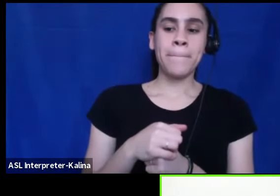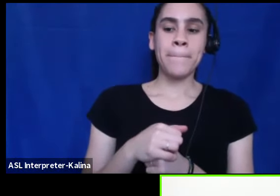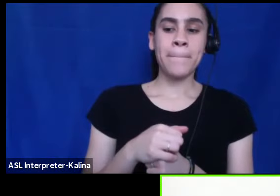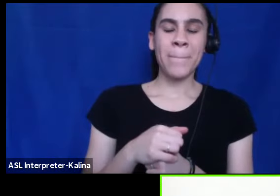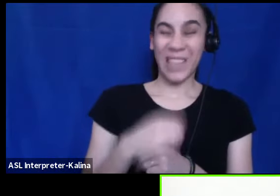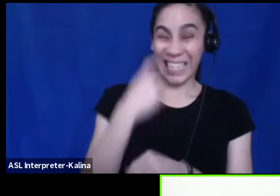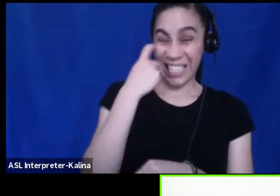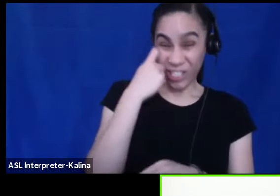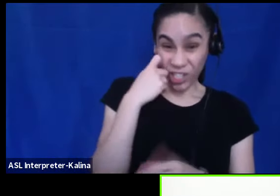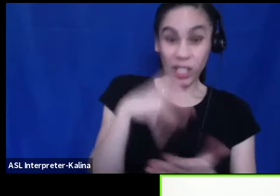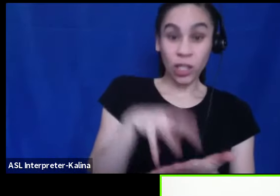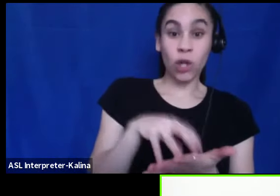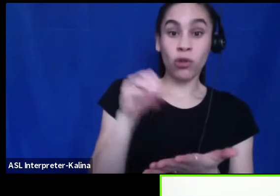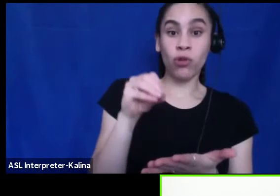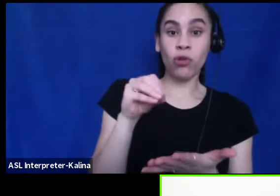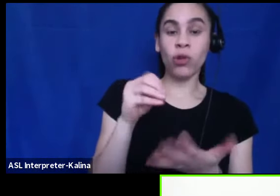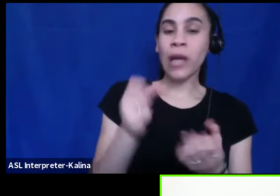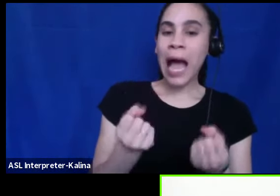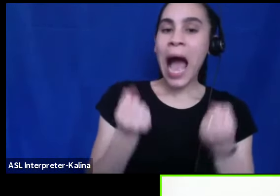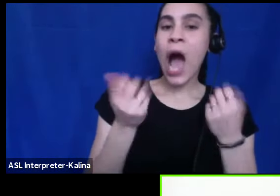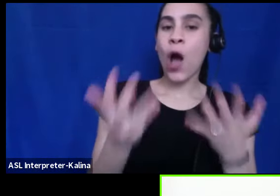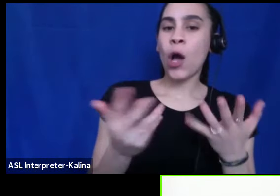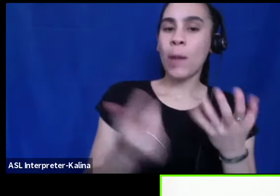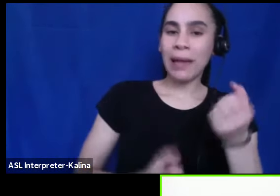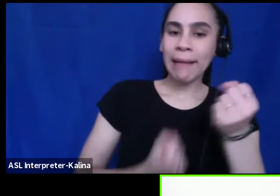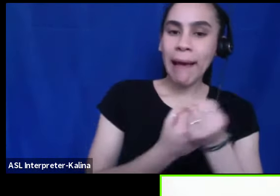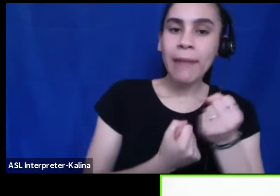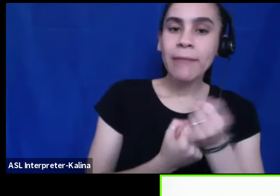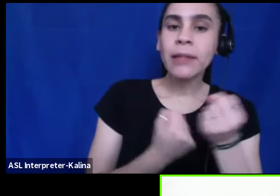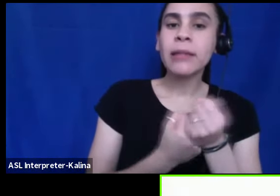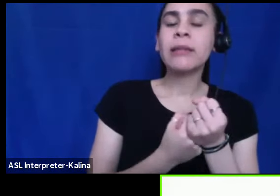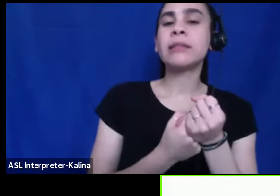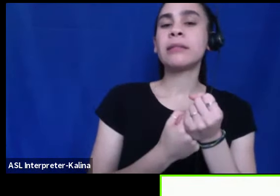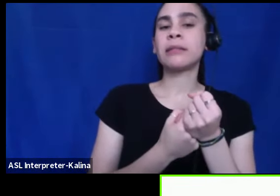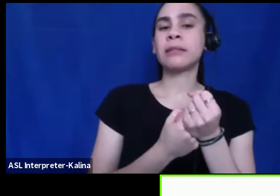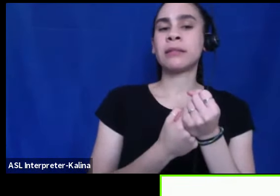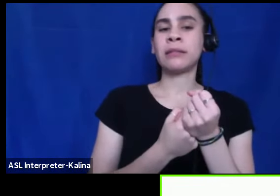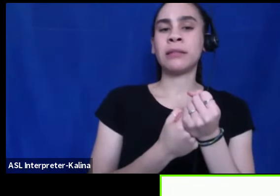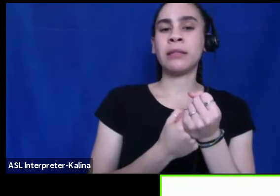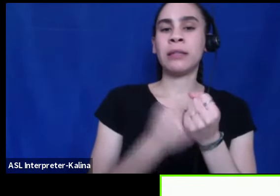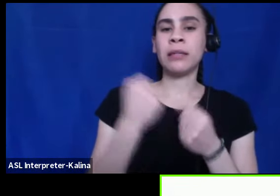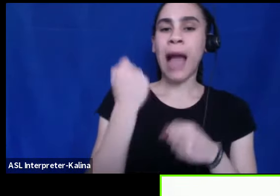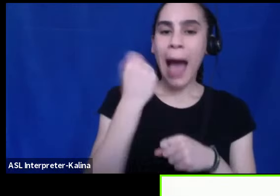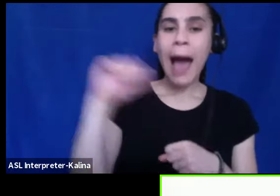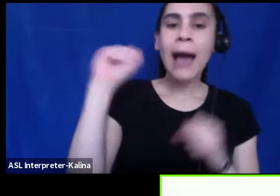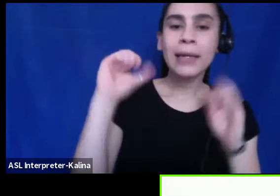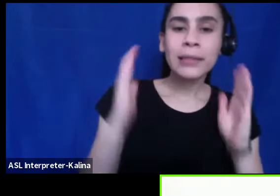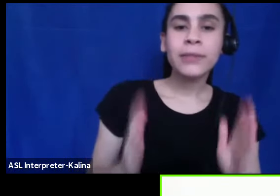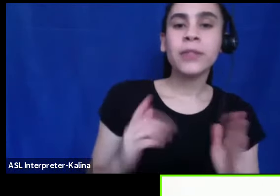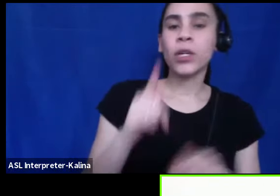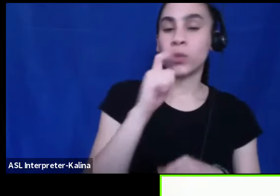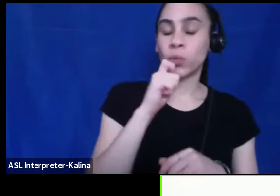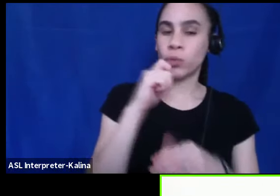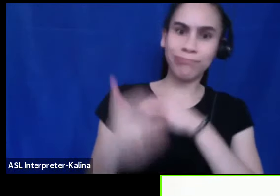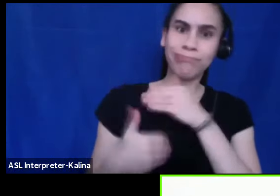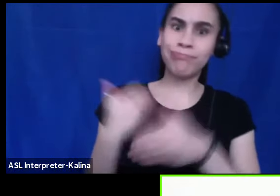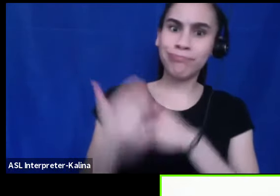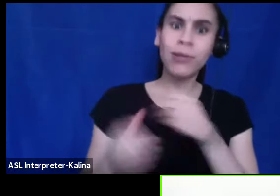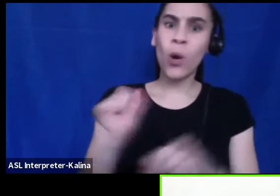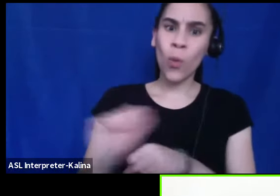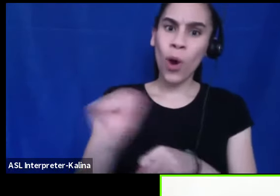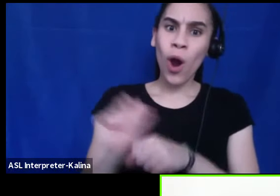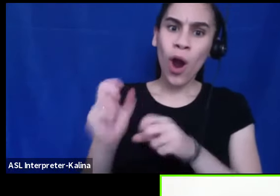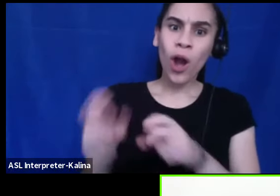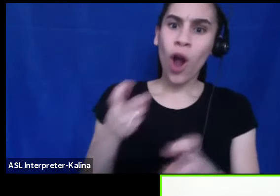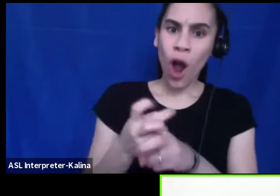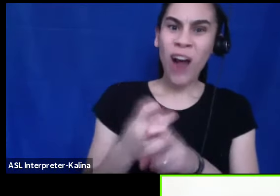how many advocates and activists worked really hard for many years to pass even that legislation, and also how